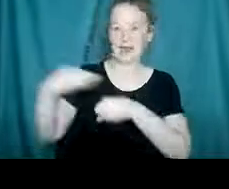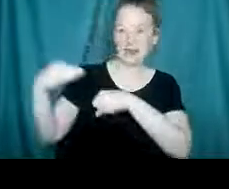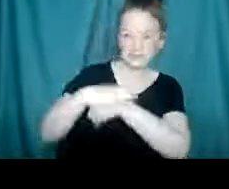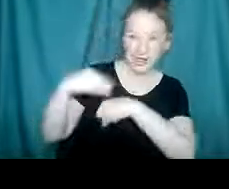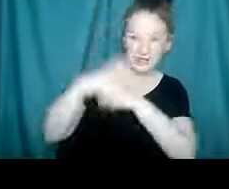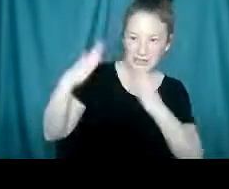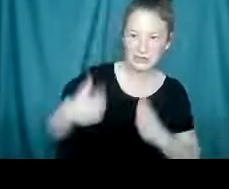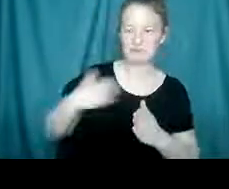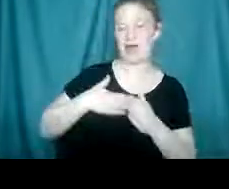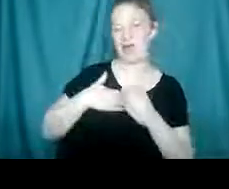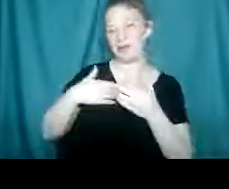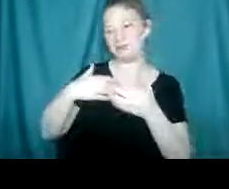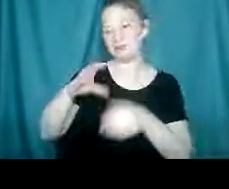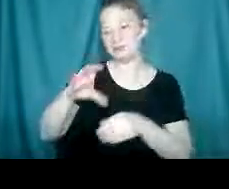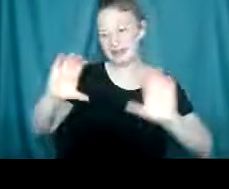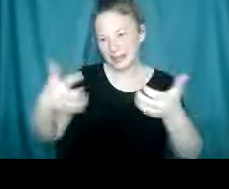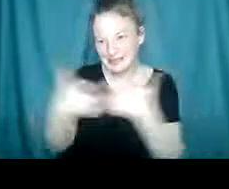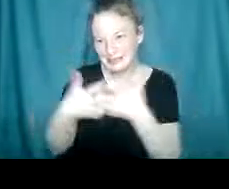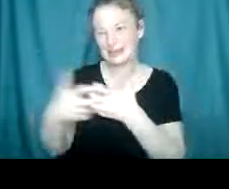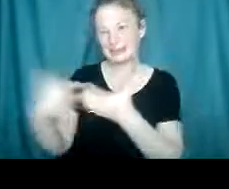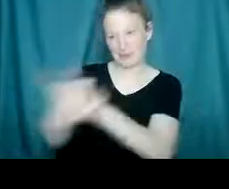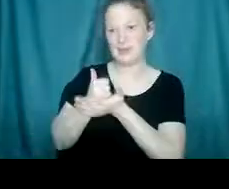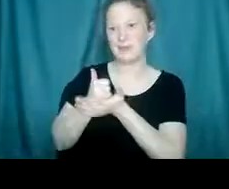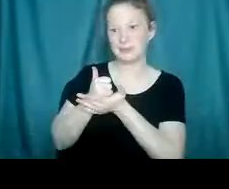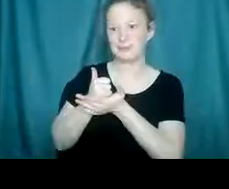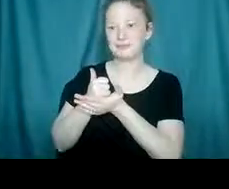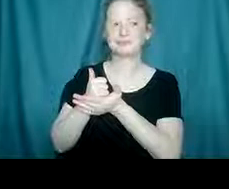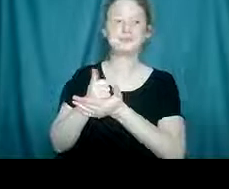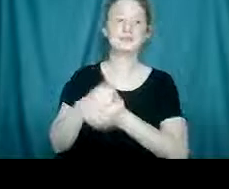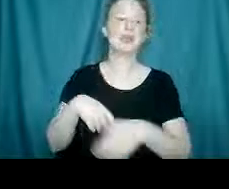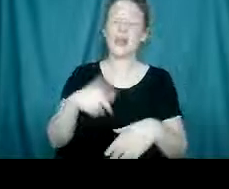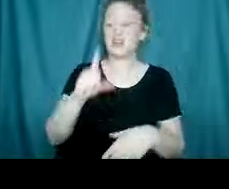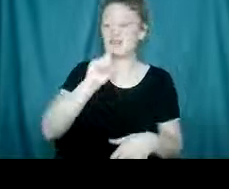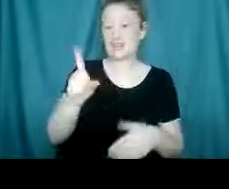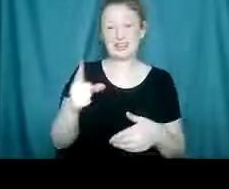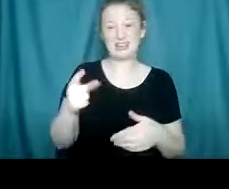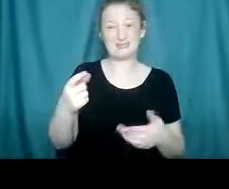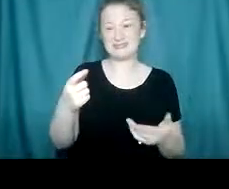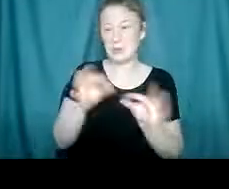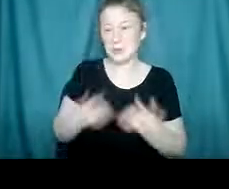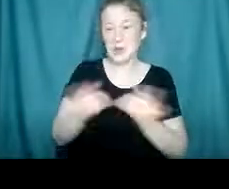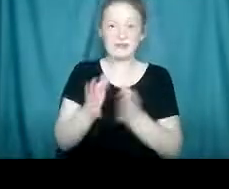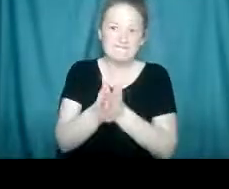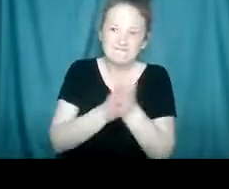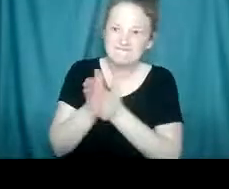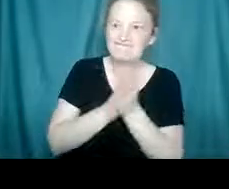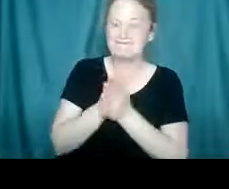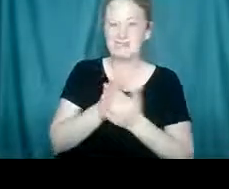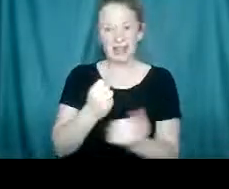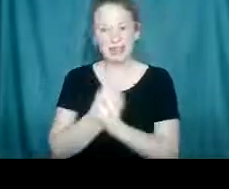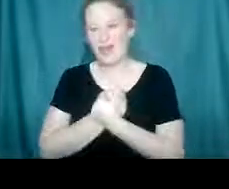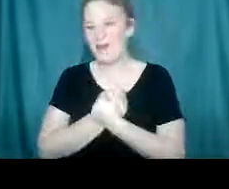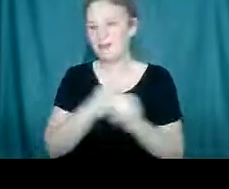lot. And yeah, really just be passionate and love what you learn, so